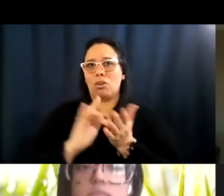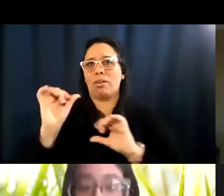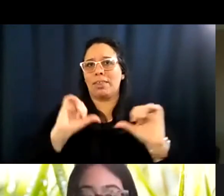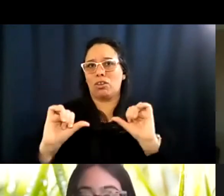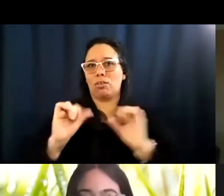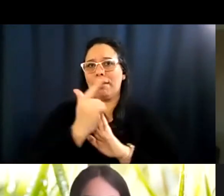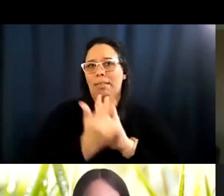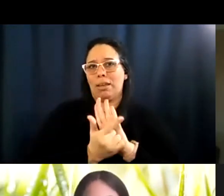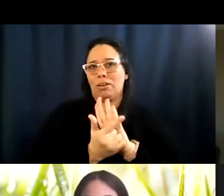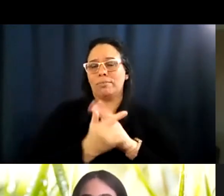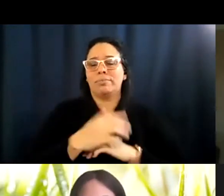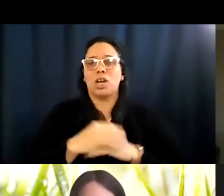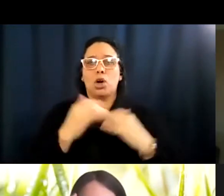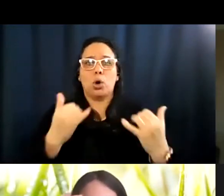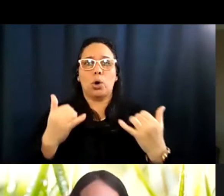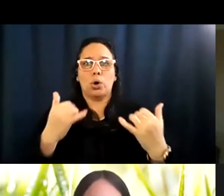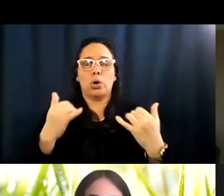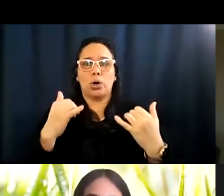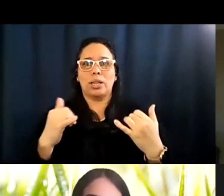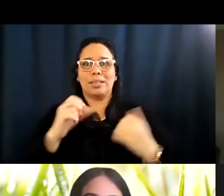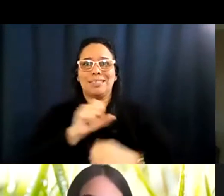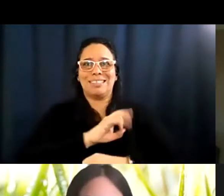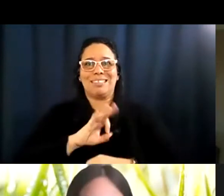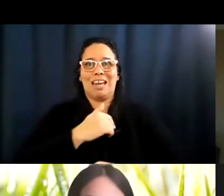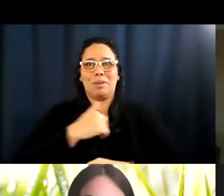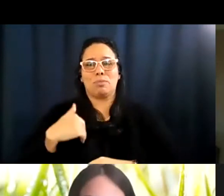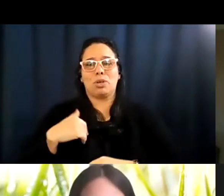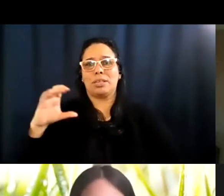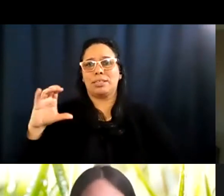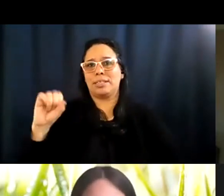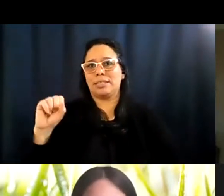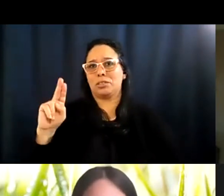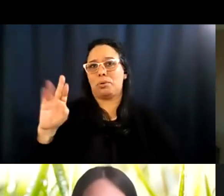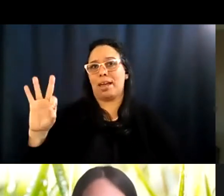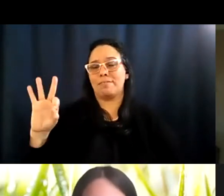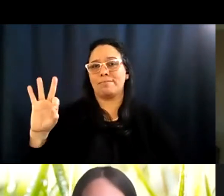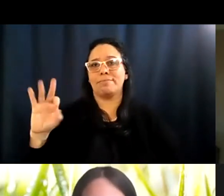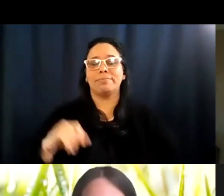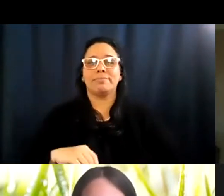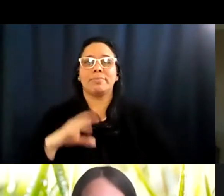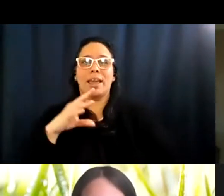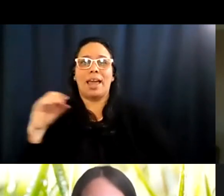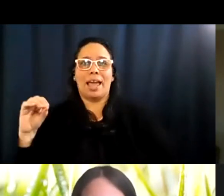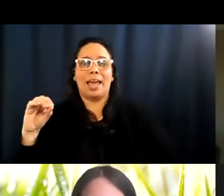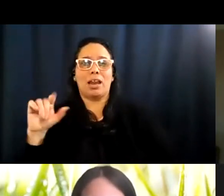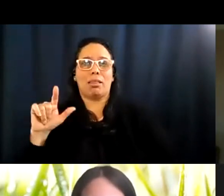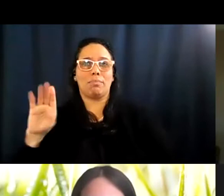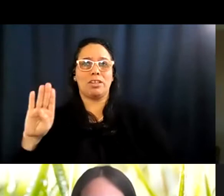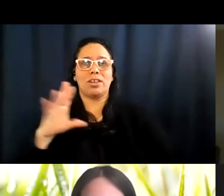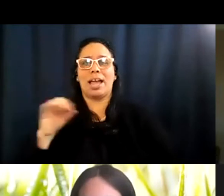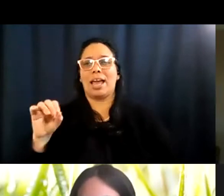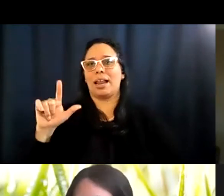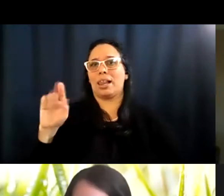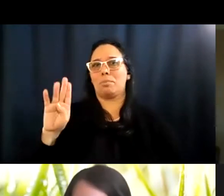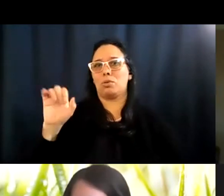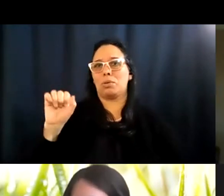legal. She currently is a staff member at California State Fullerton, University of Fullerton, and Long Beach, as well as Long Beach Unified School